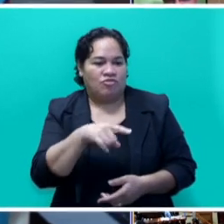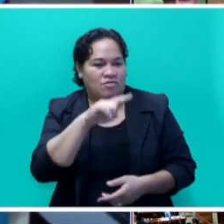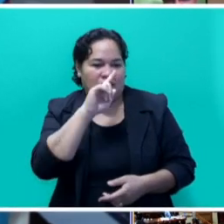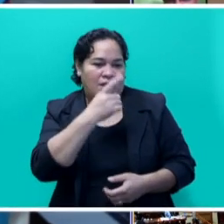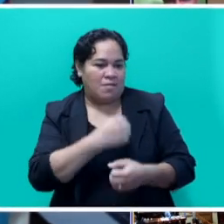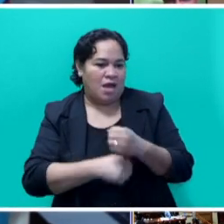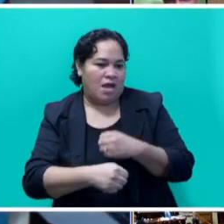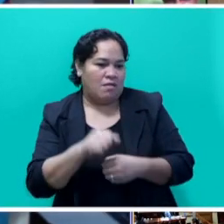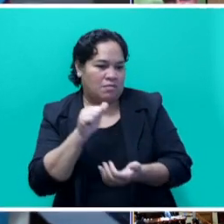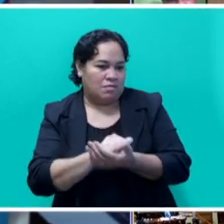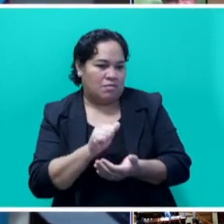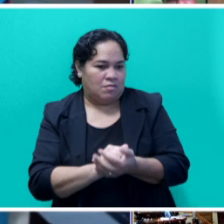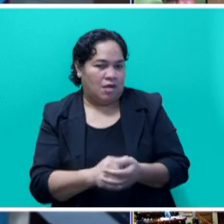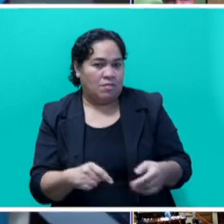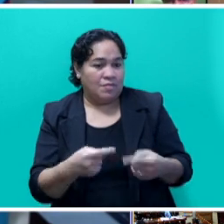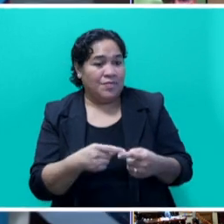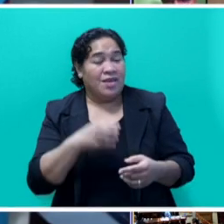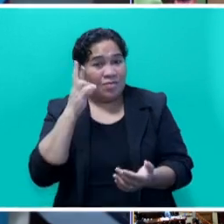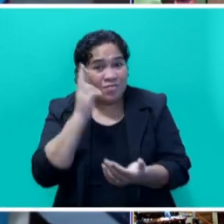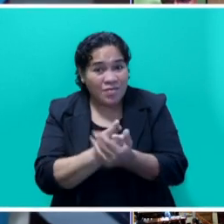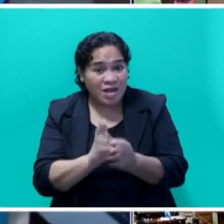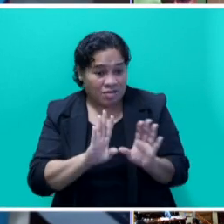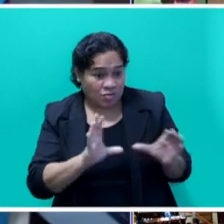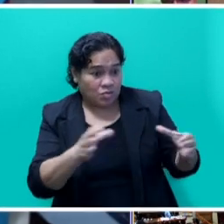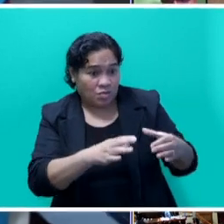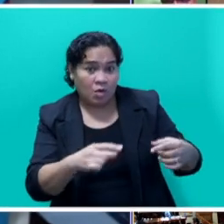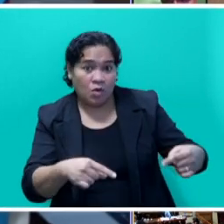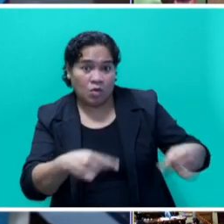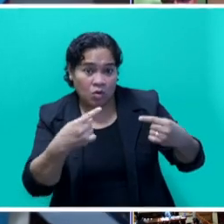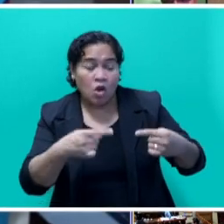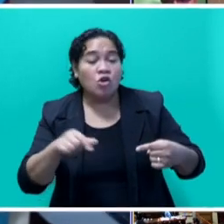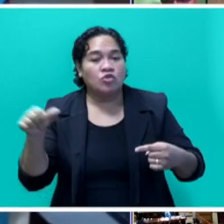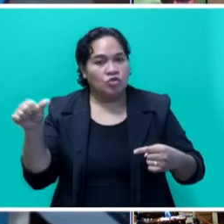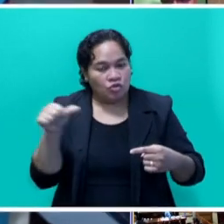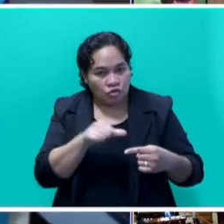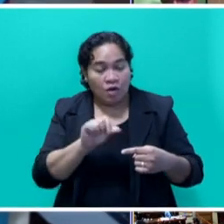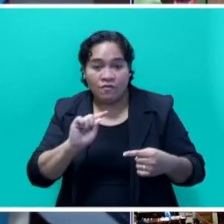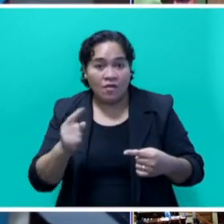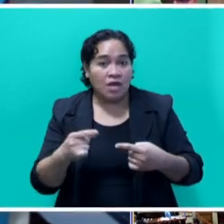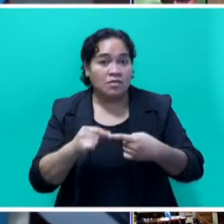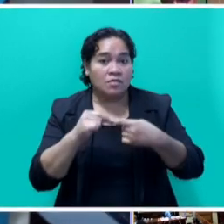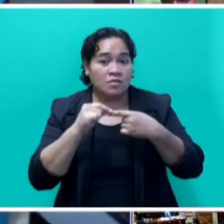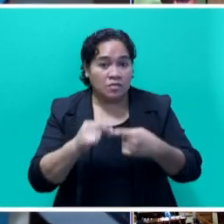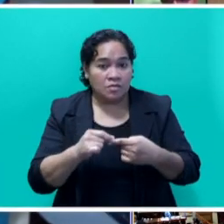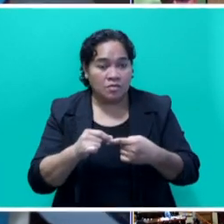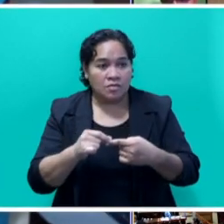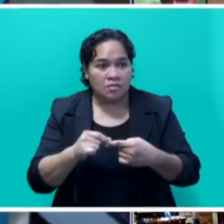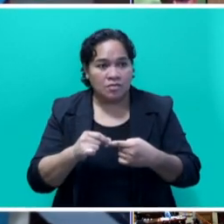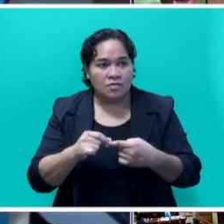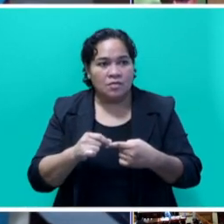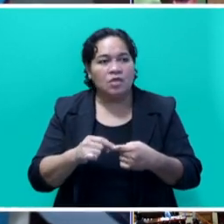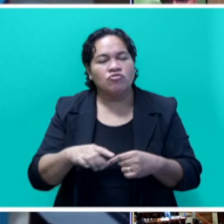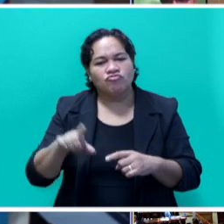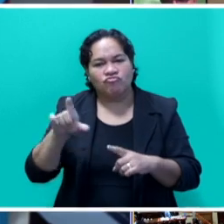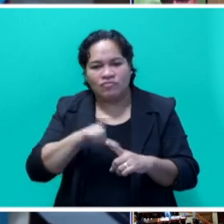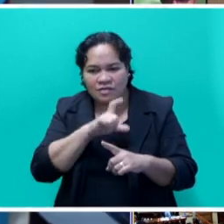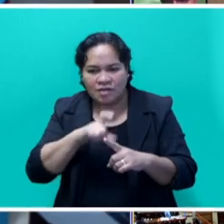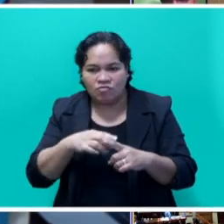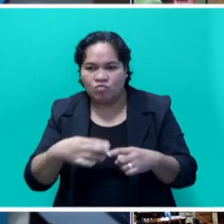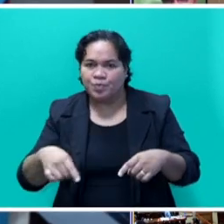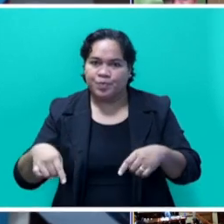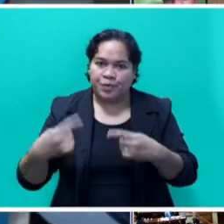opposition appears to exist for the pure purpose of opposition. First, they decide to oppose, and then they